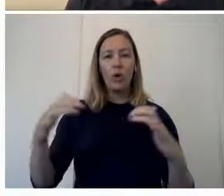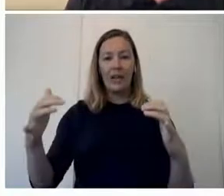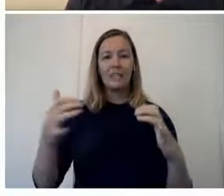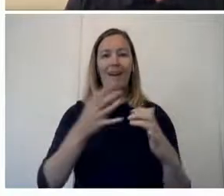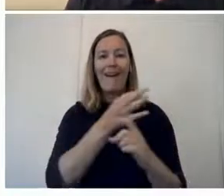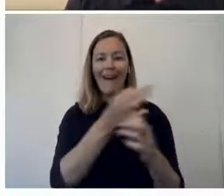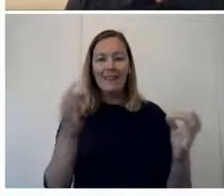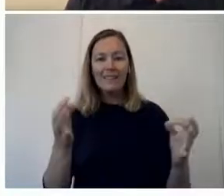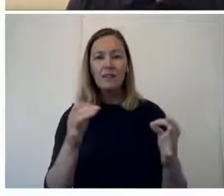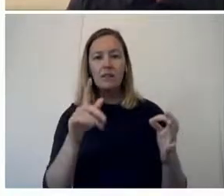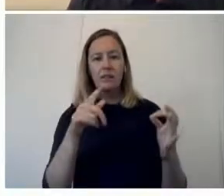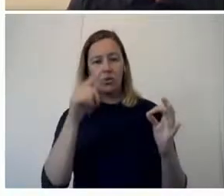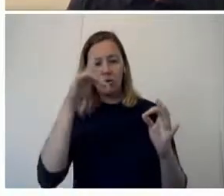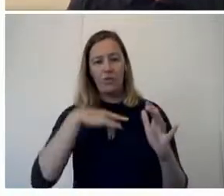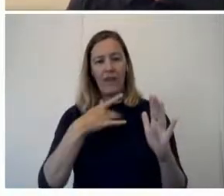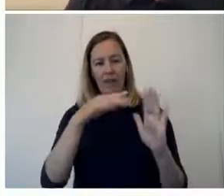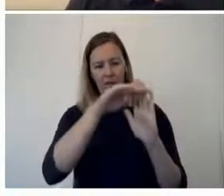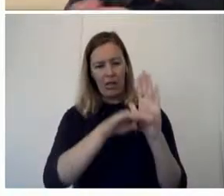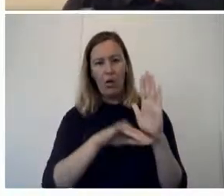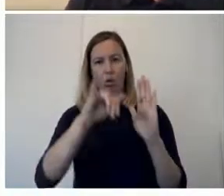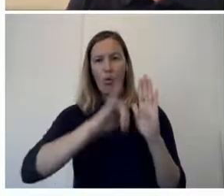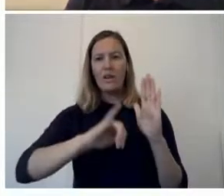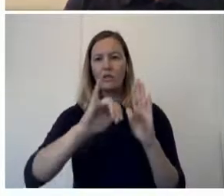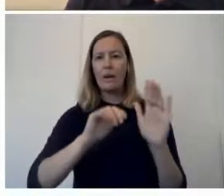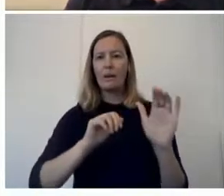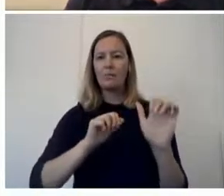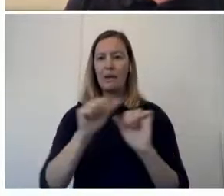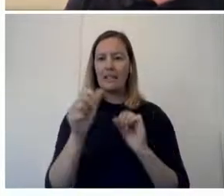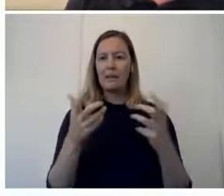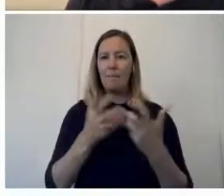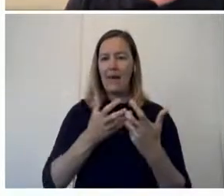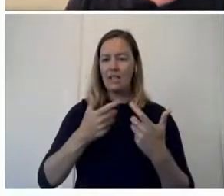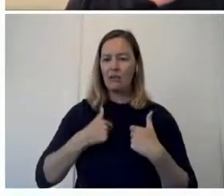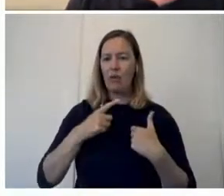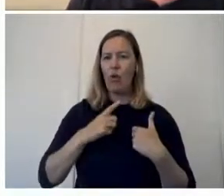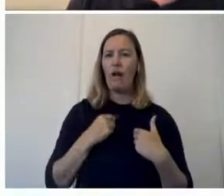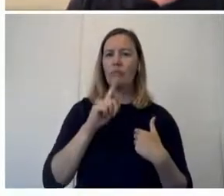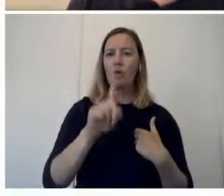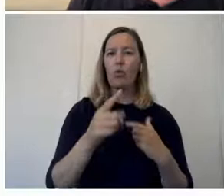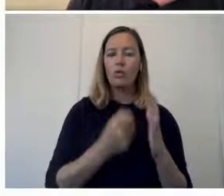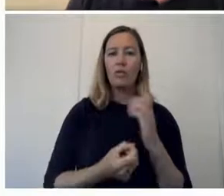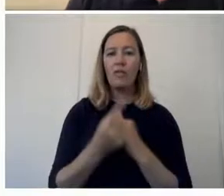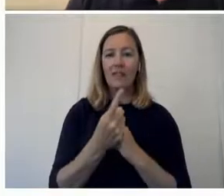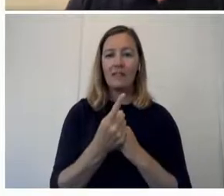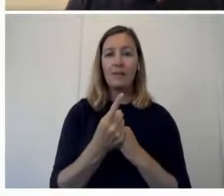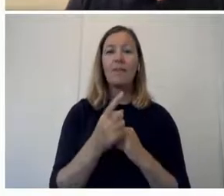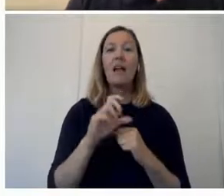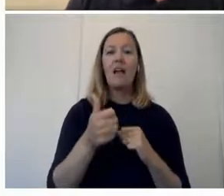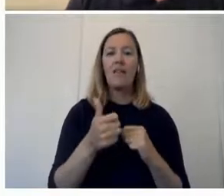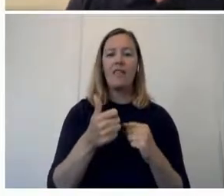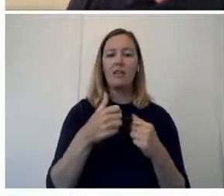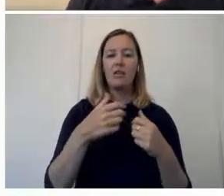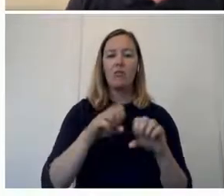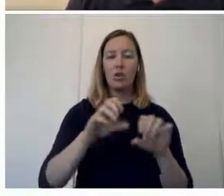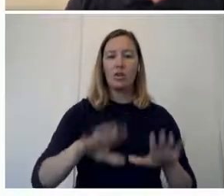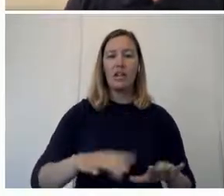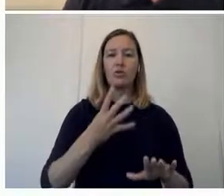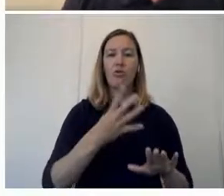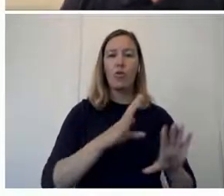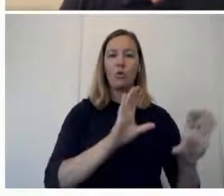ones that best describe why you go. And we've divided those into 4 types. So we have